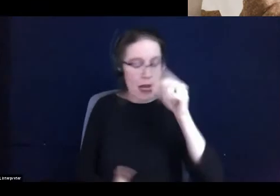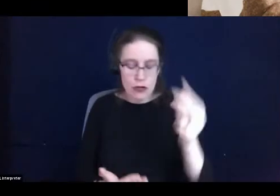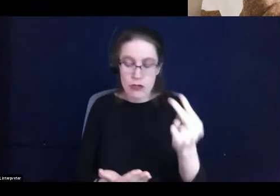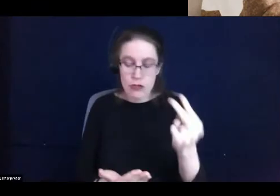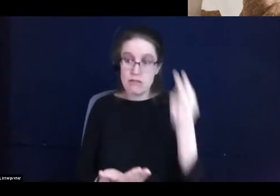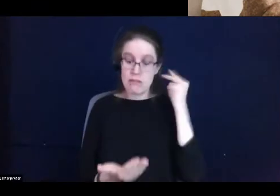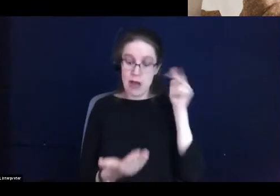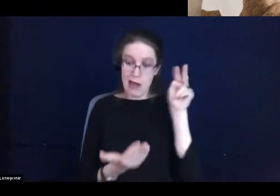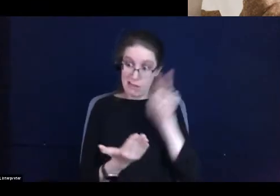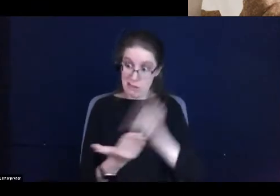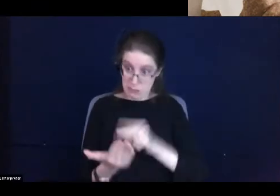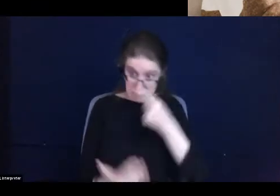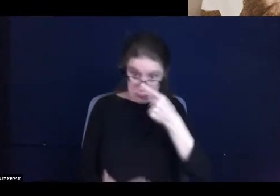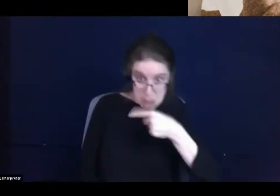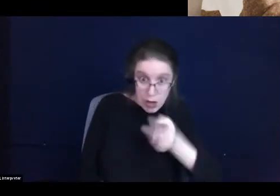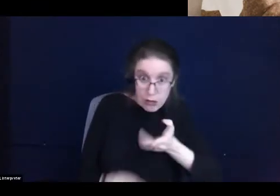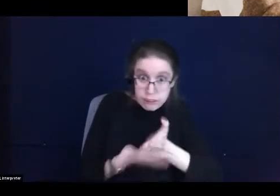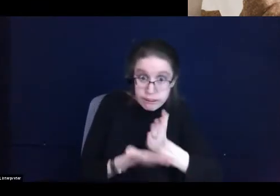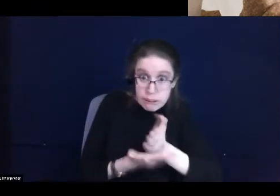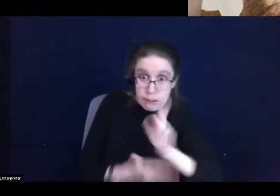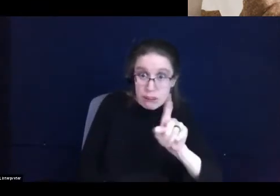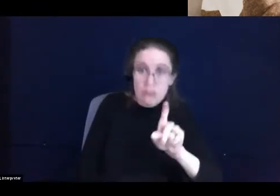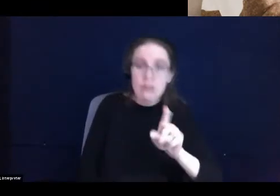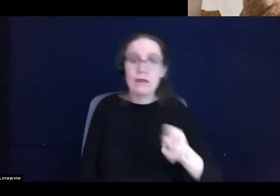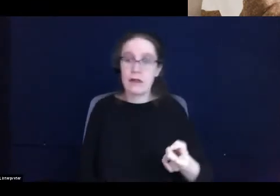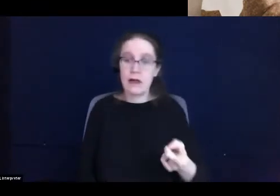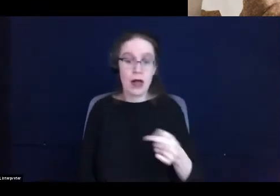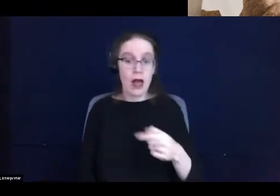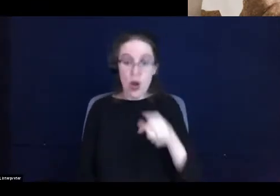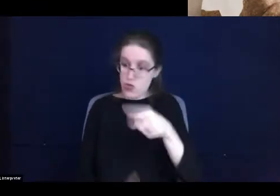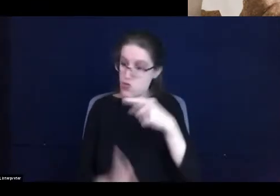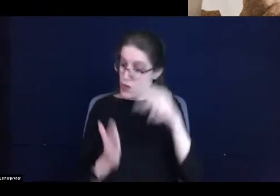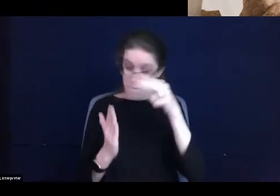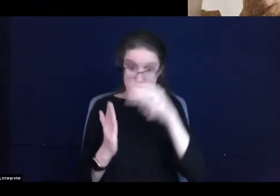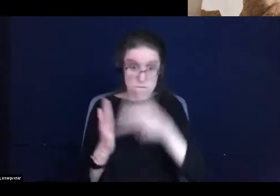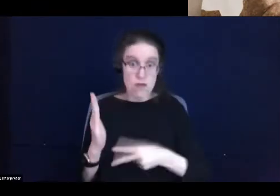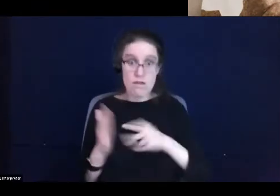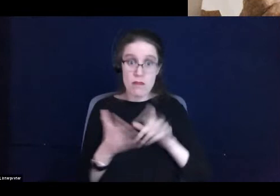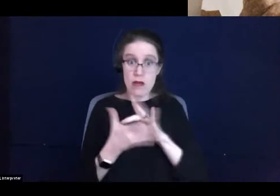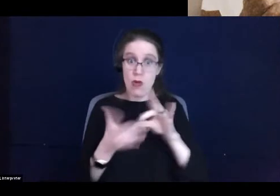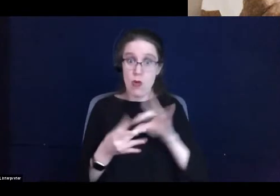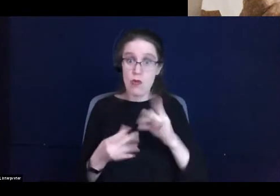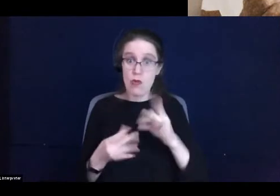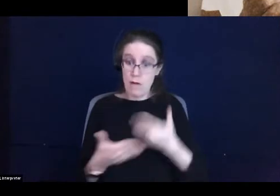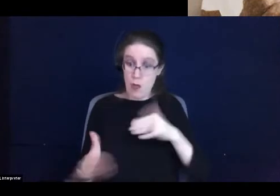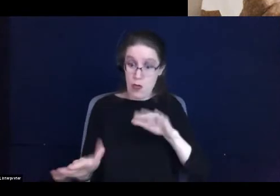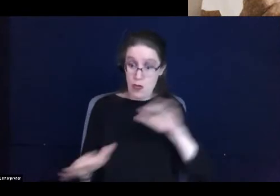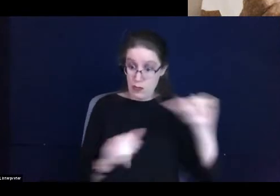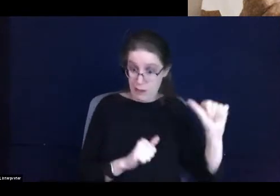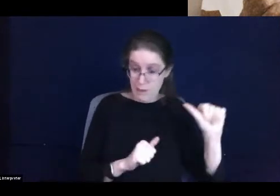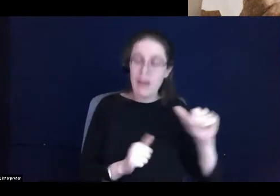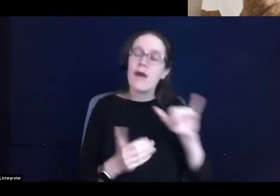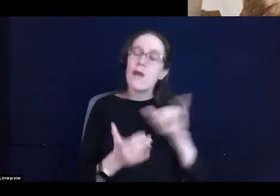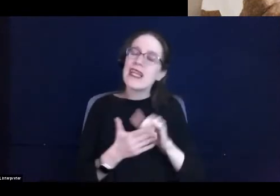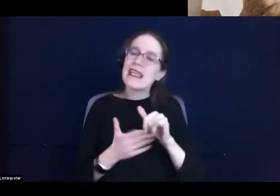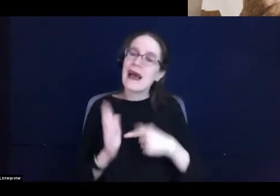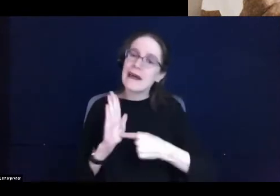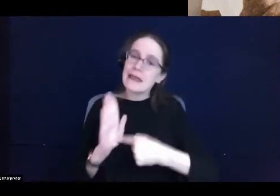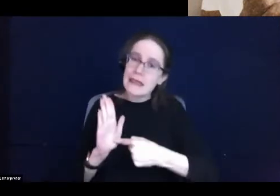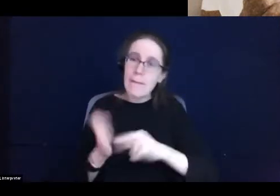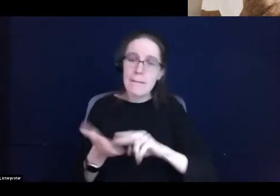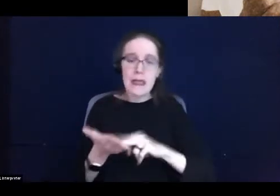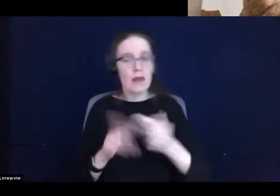okay with you? You can view my notes before you leave if you would like. With this example, we're able to practice asking